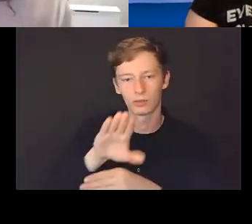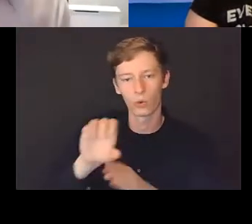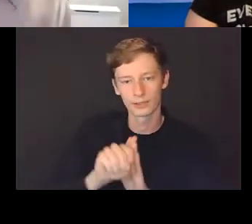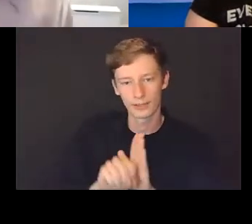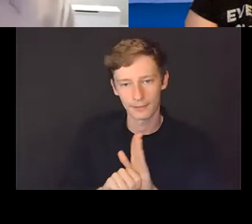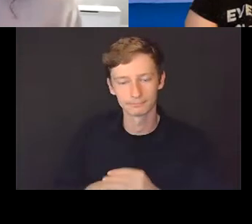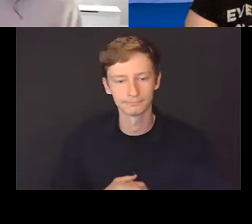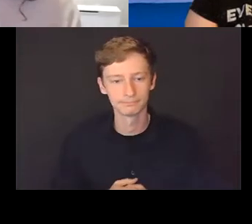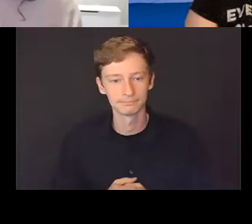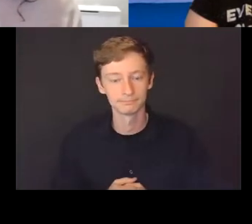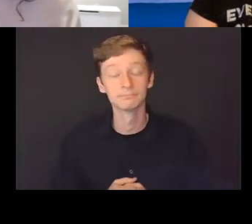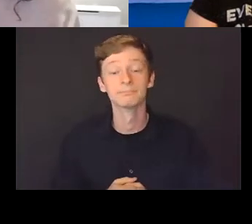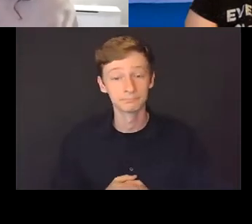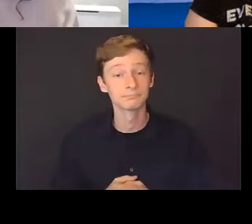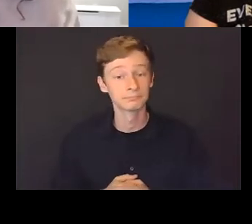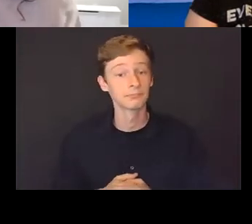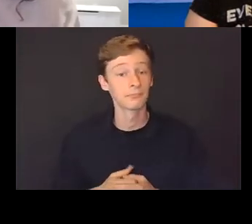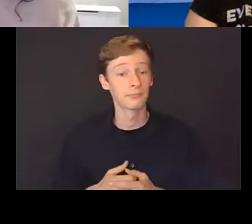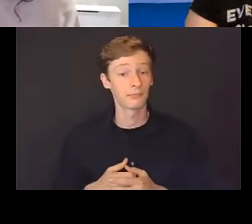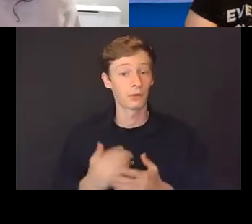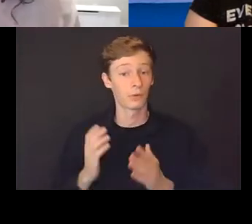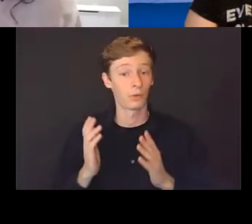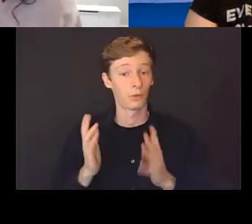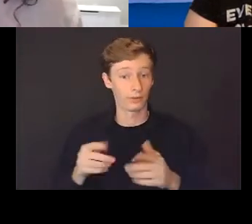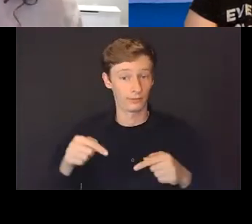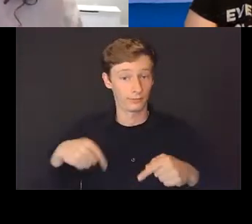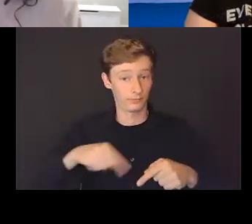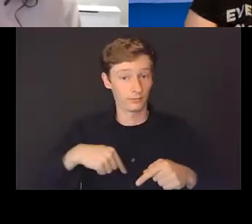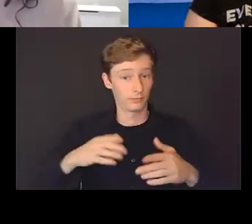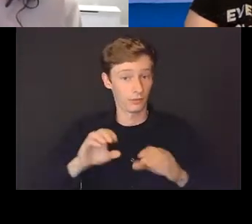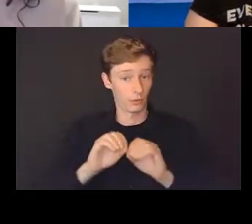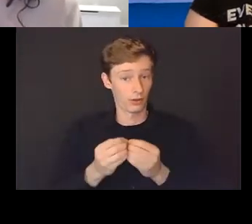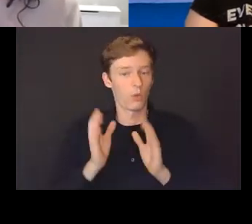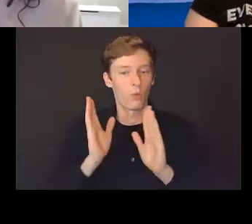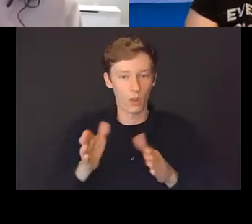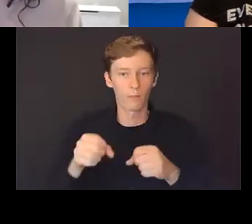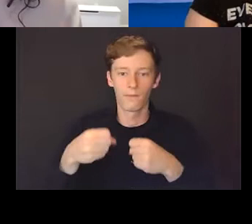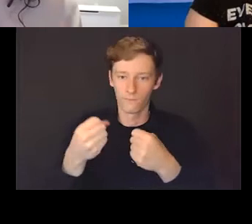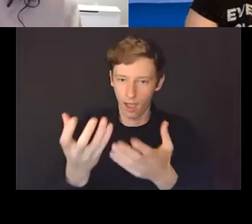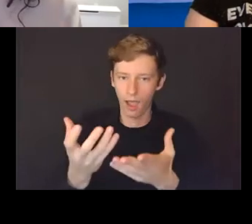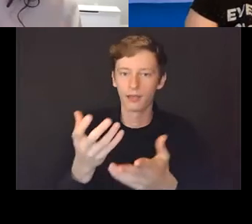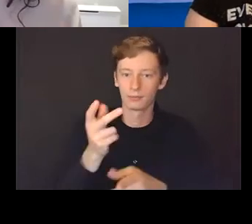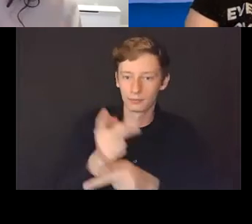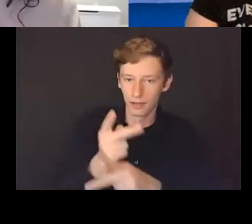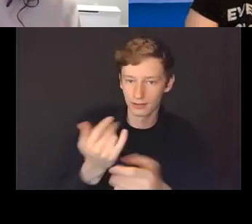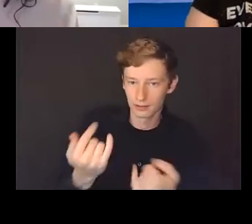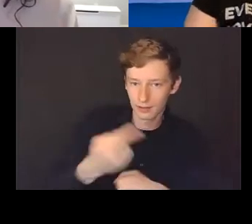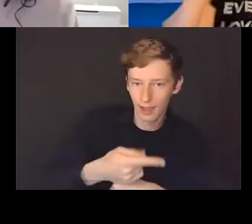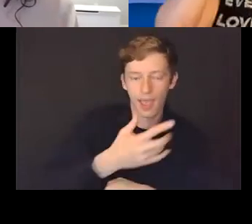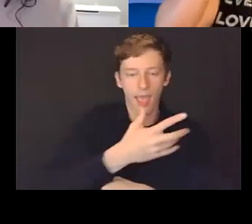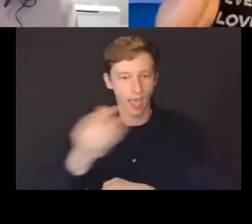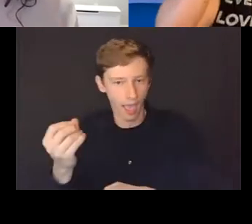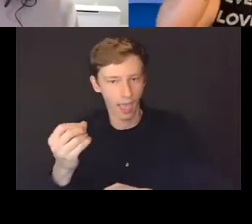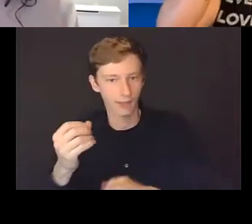abortion care today, will provide care tomorrow and every day after, no matter what. And that Planned Parenthood Advocates